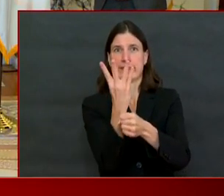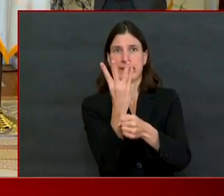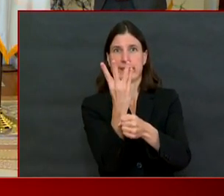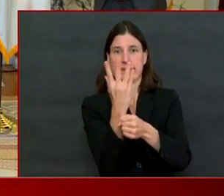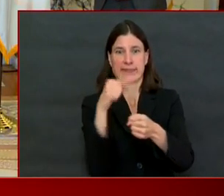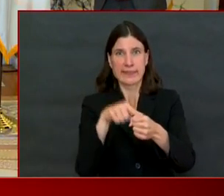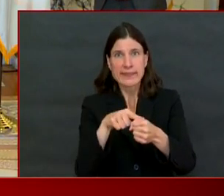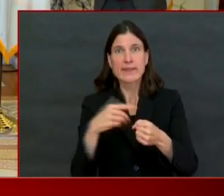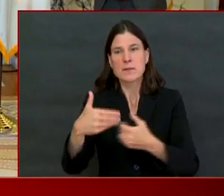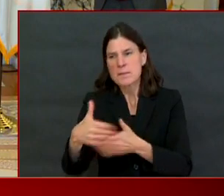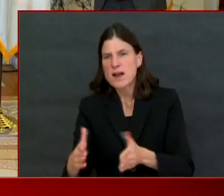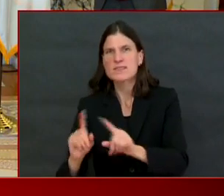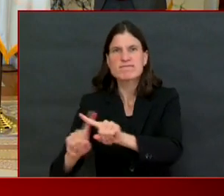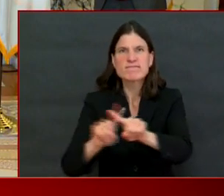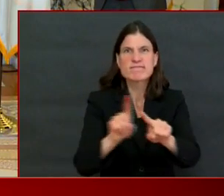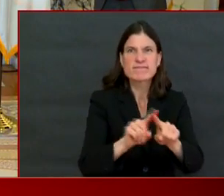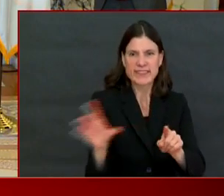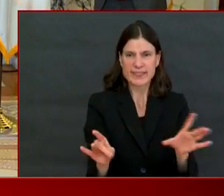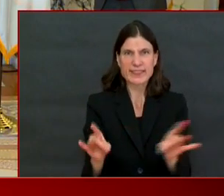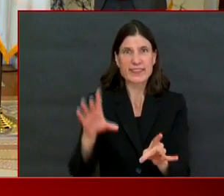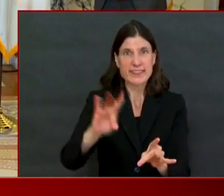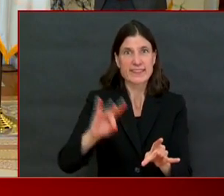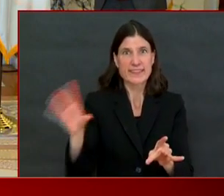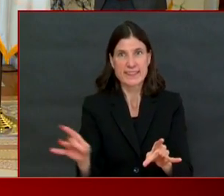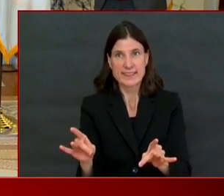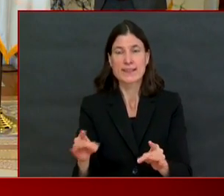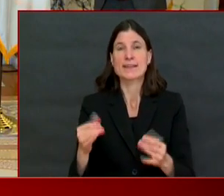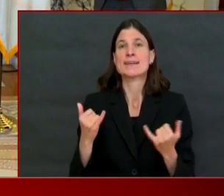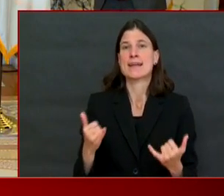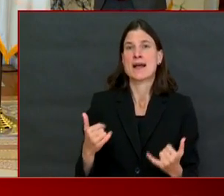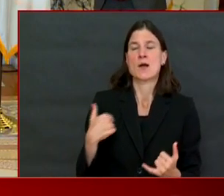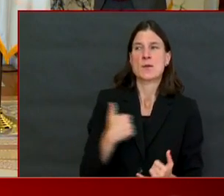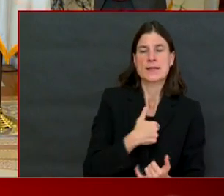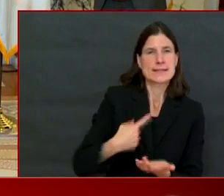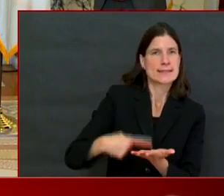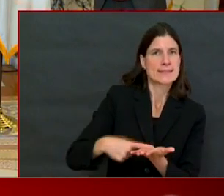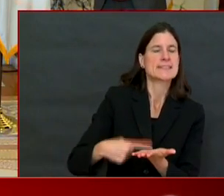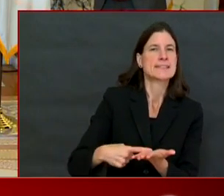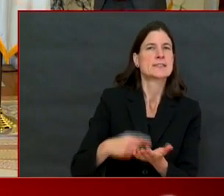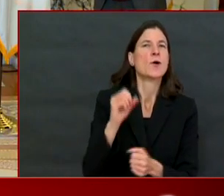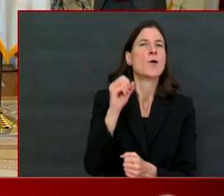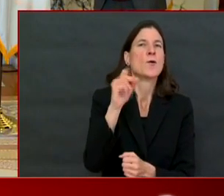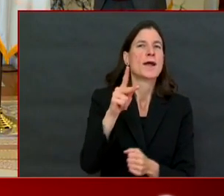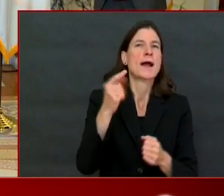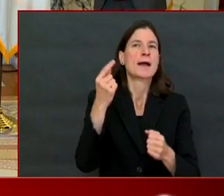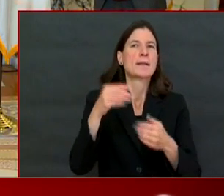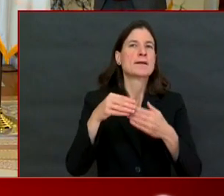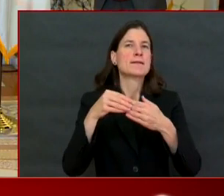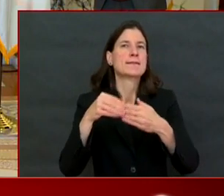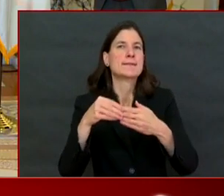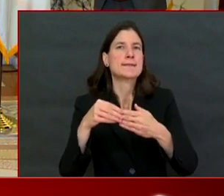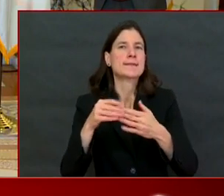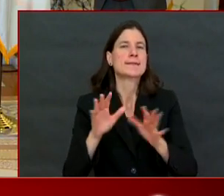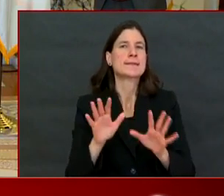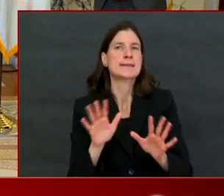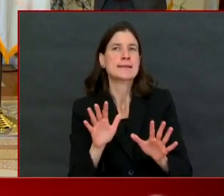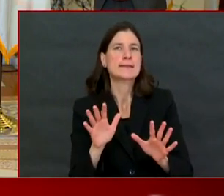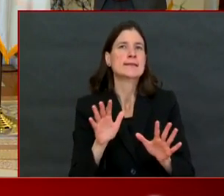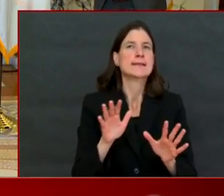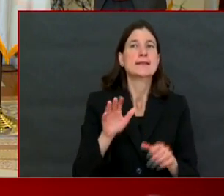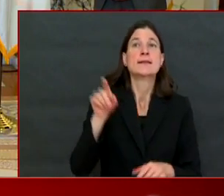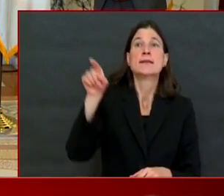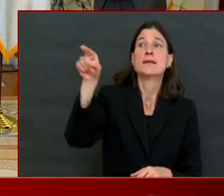slowly loosening some of our restrictions, we are working with nursing homes and assisted living facilities to allow things like